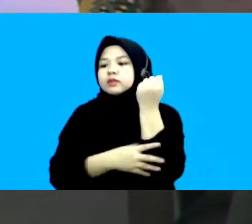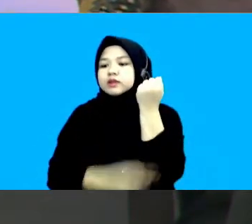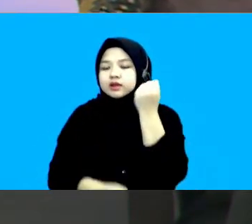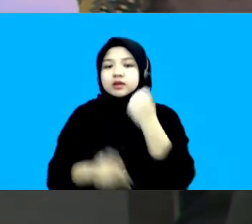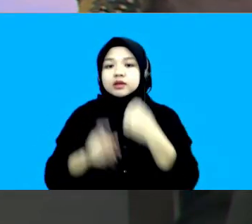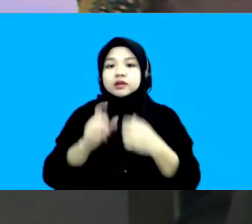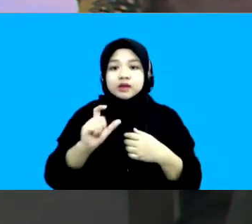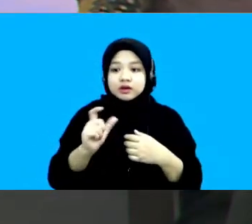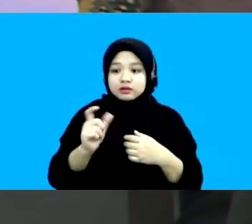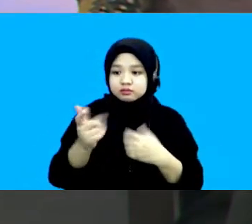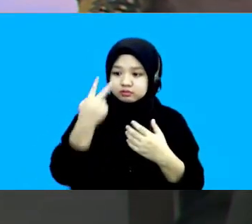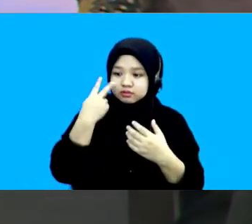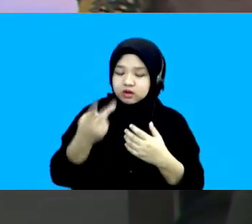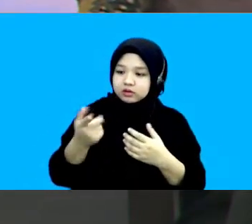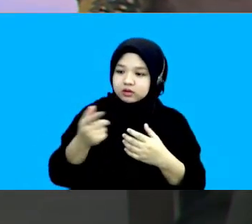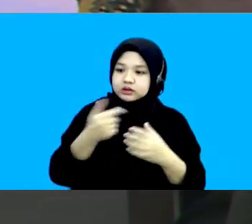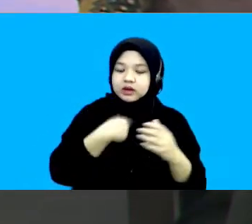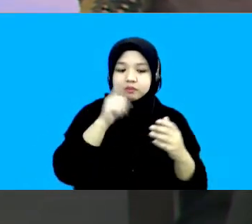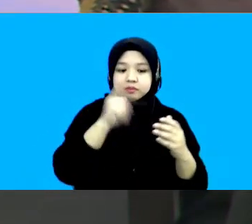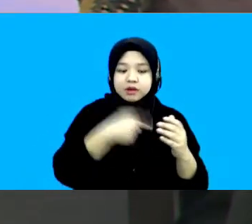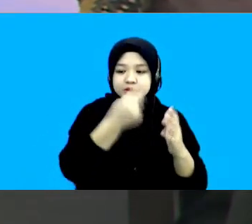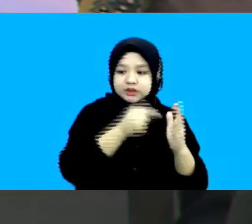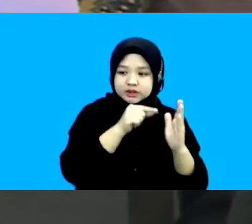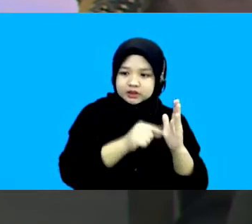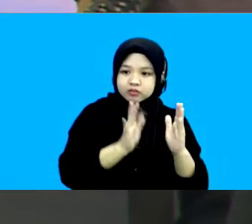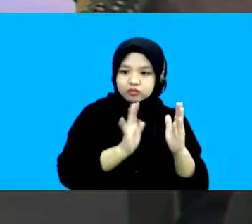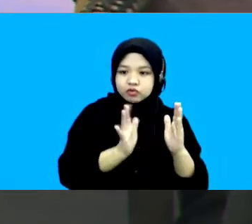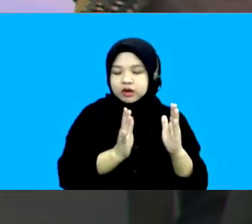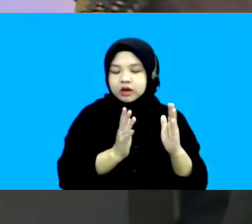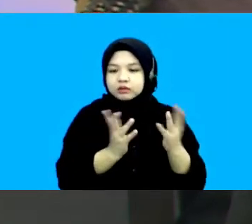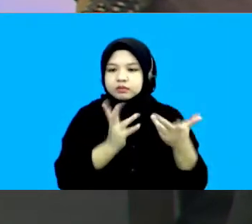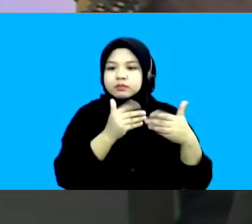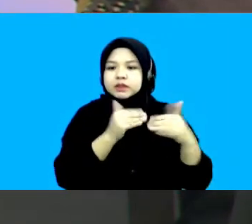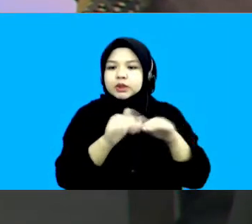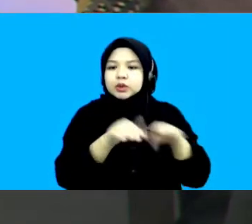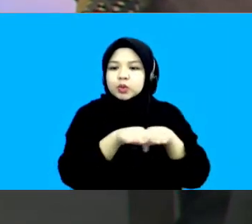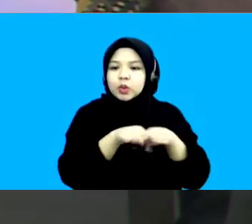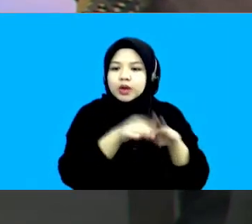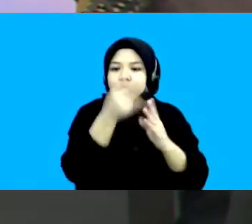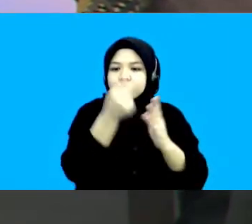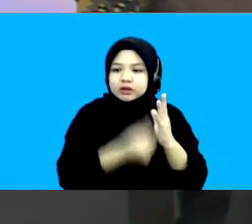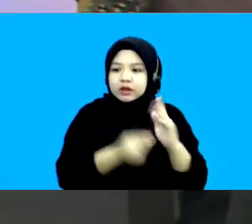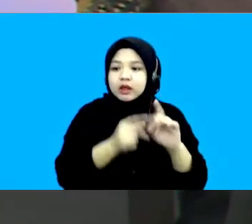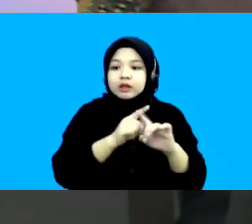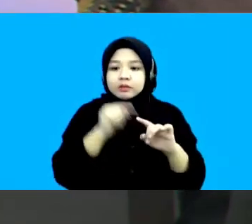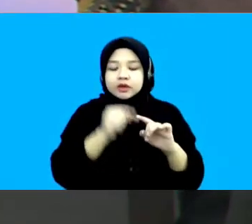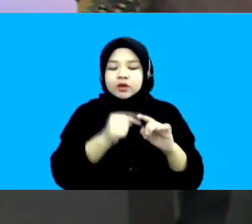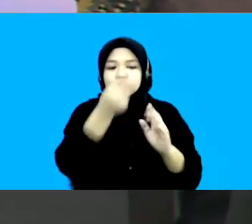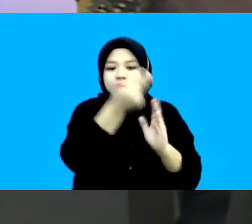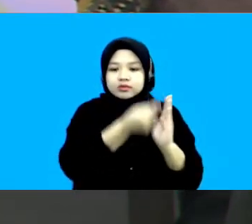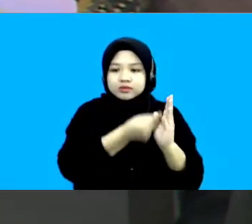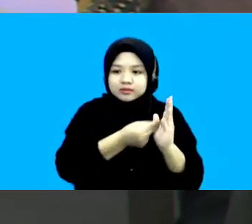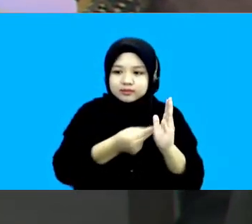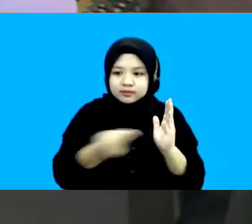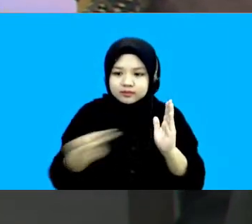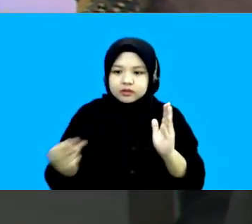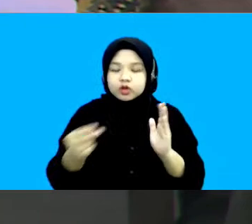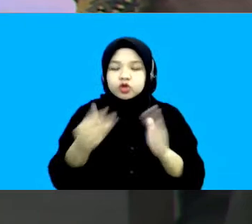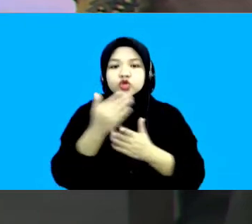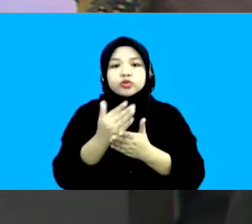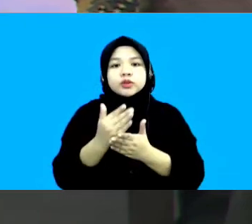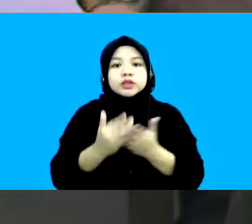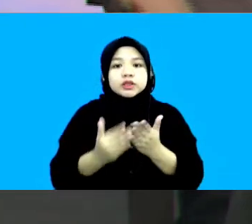could also taken into account how to measure or the ability